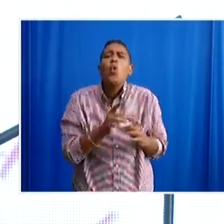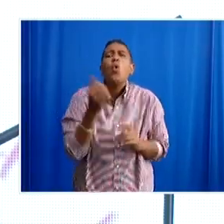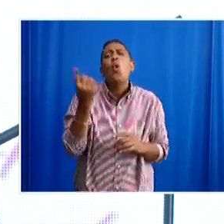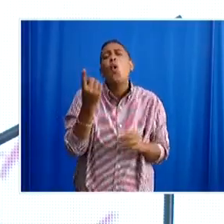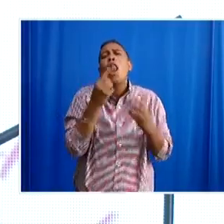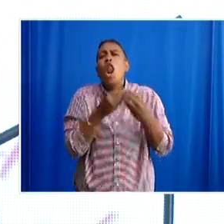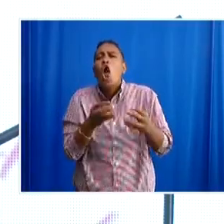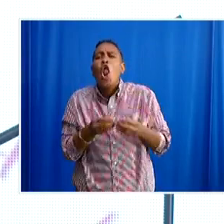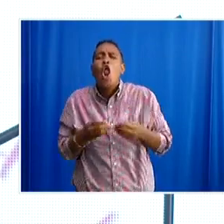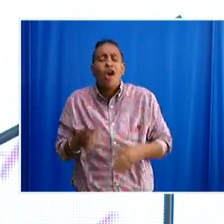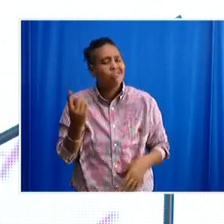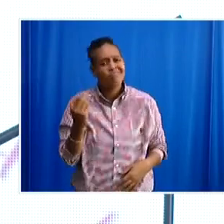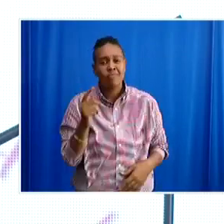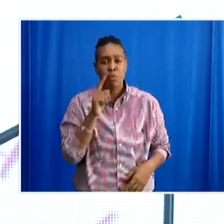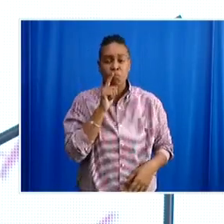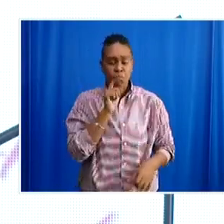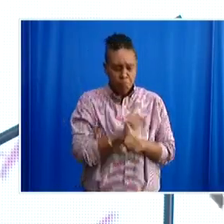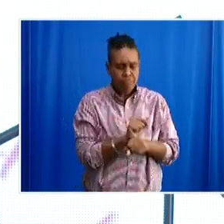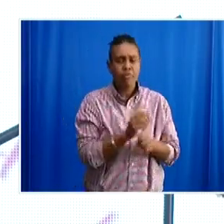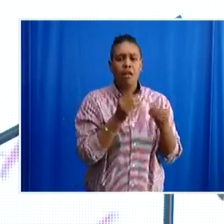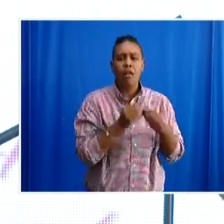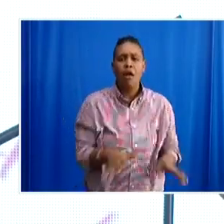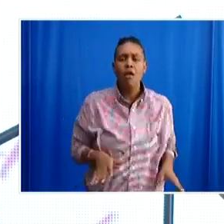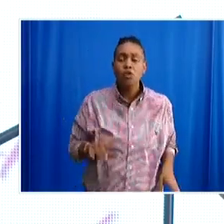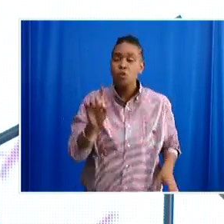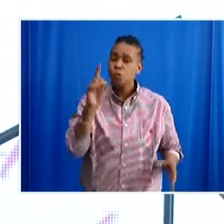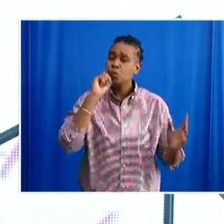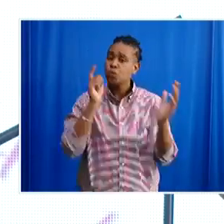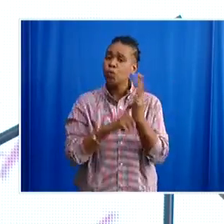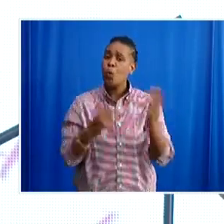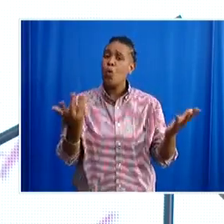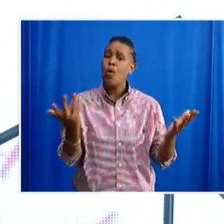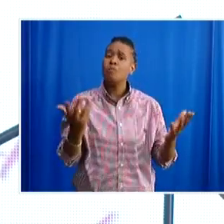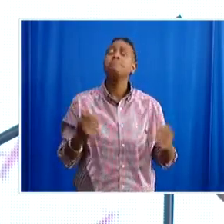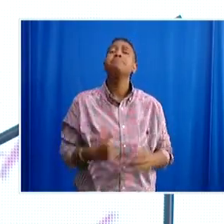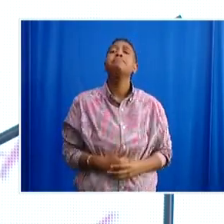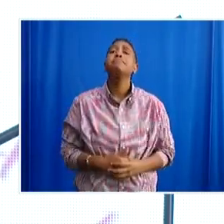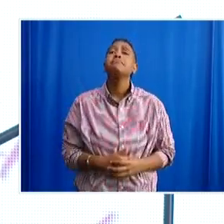relative losses, but absolute losses. It should be noted that